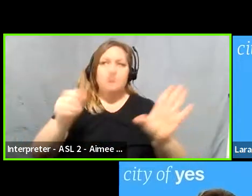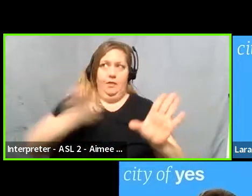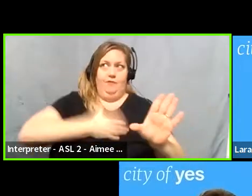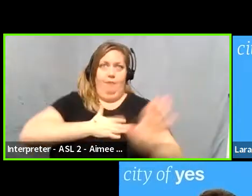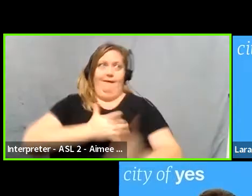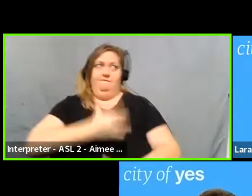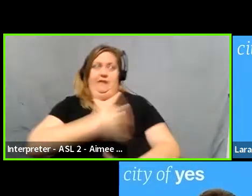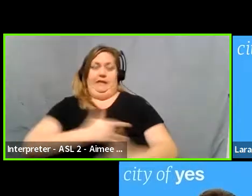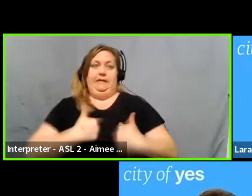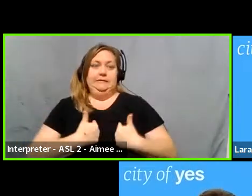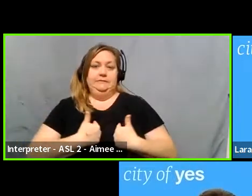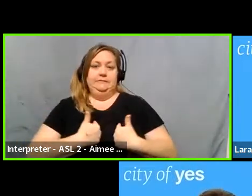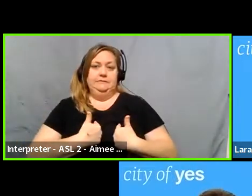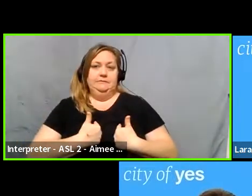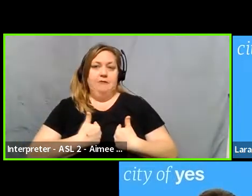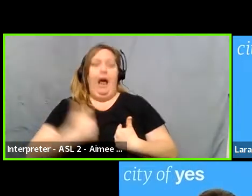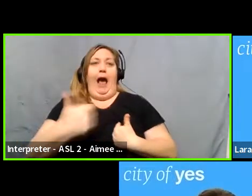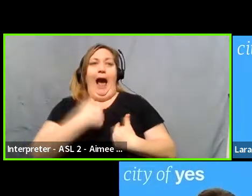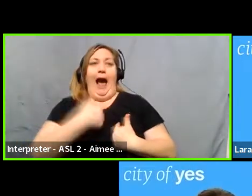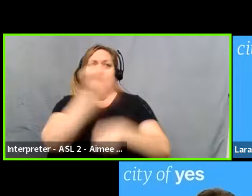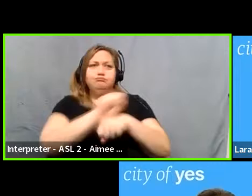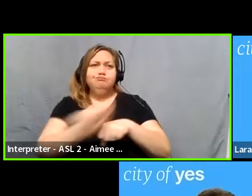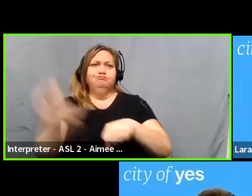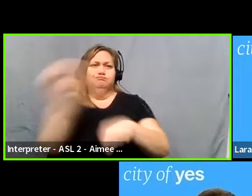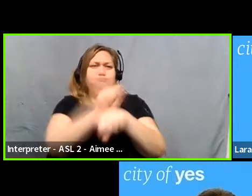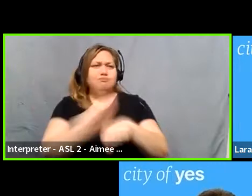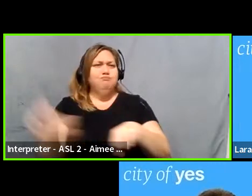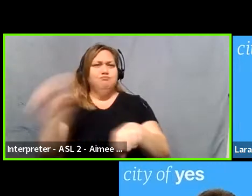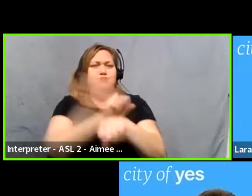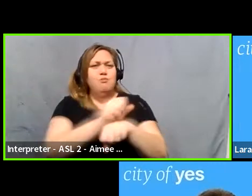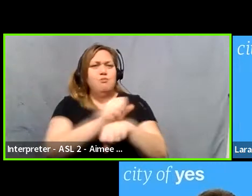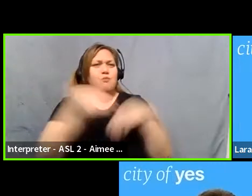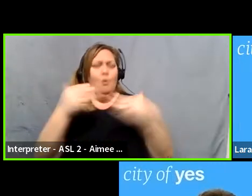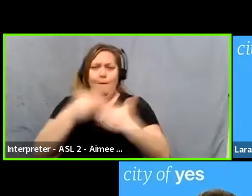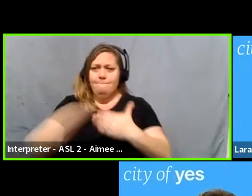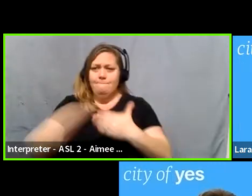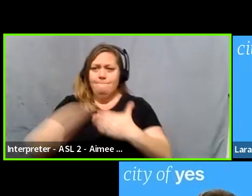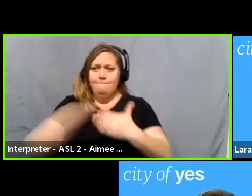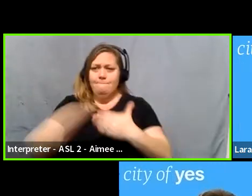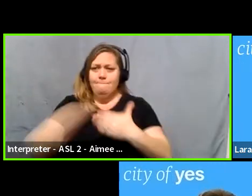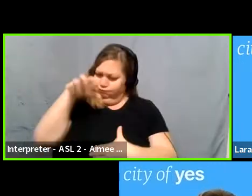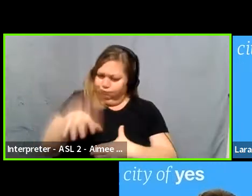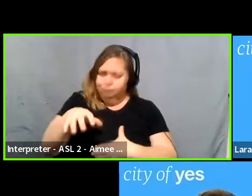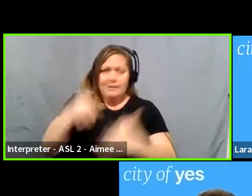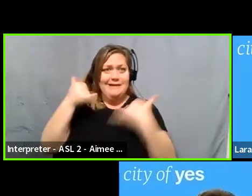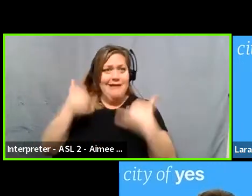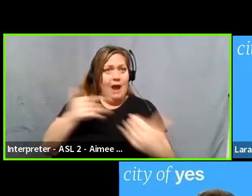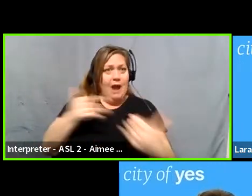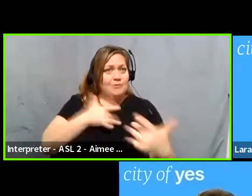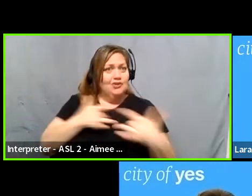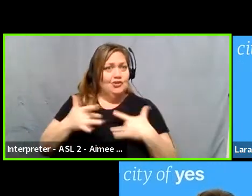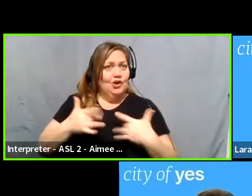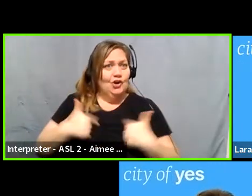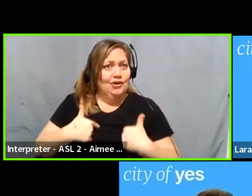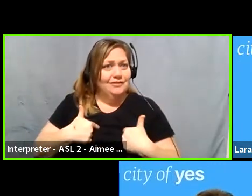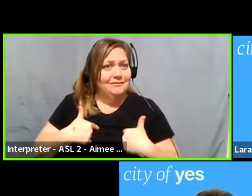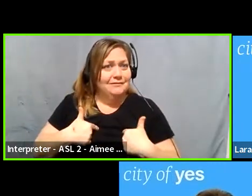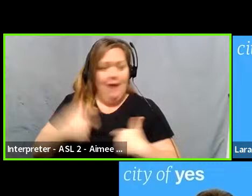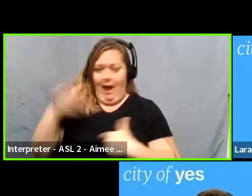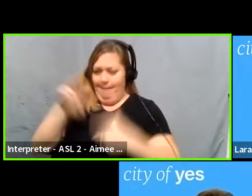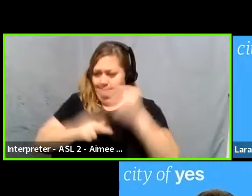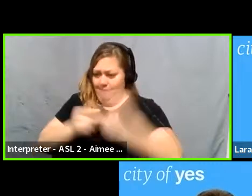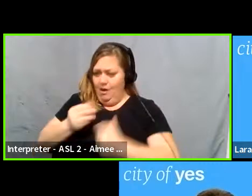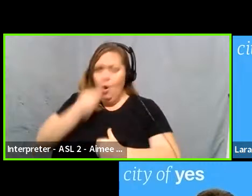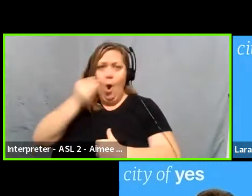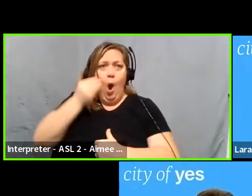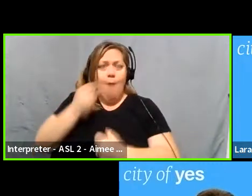feeling. I worked very hard and I went and bought a home. Now I'm concerned that I've built a home.